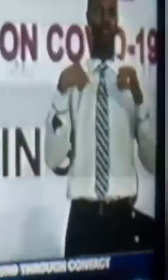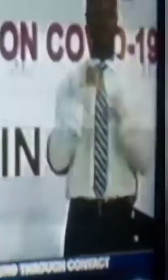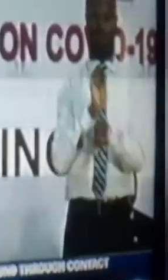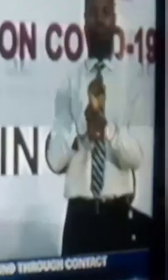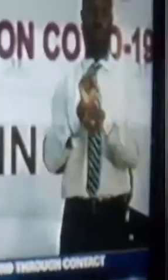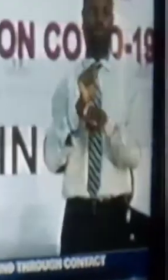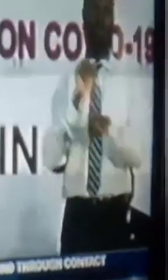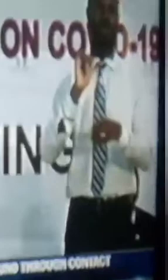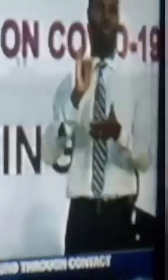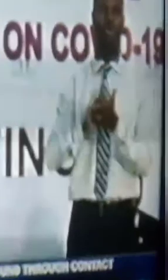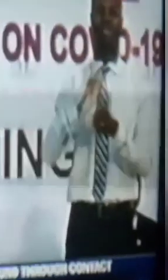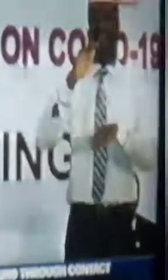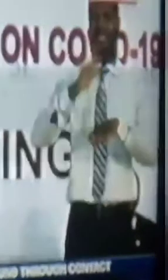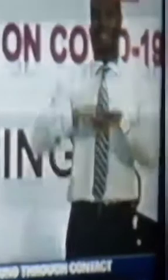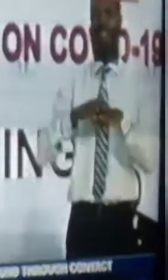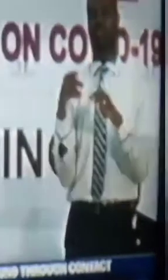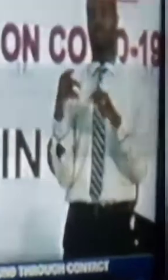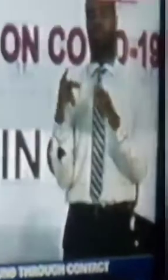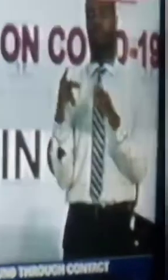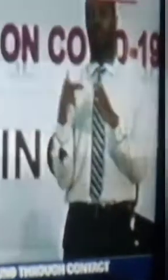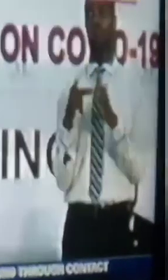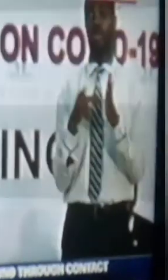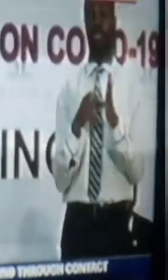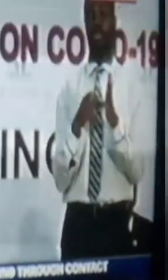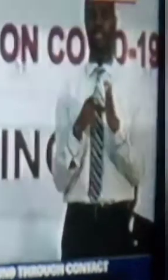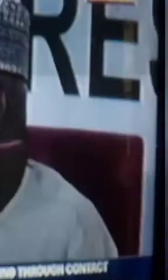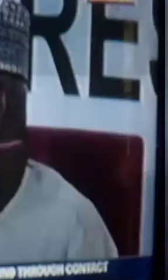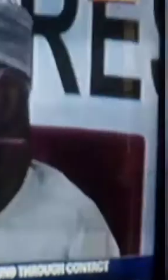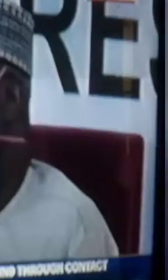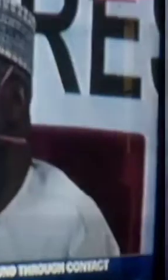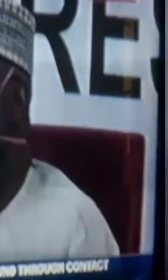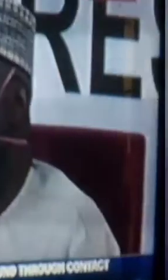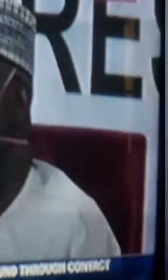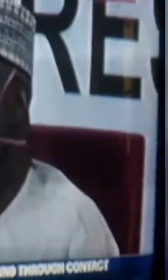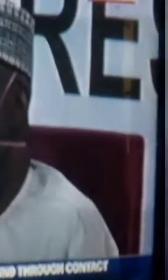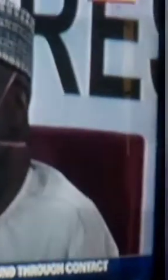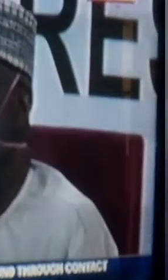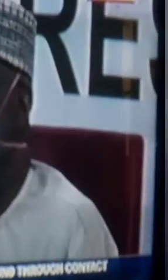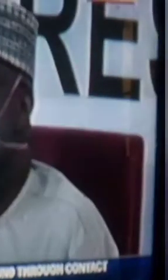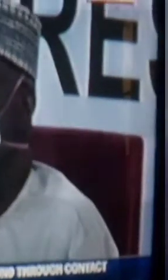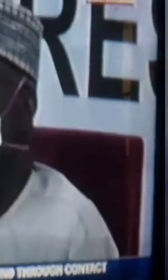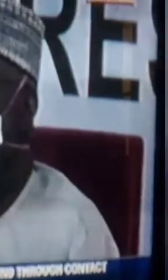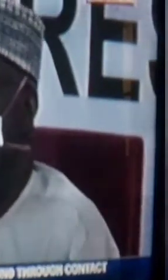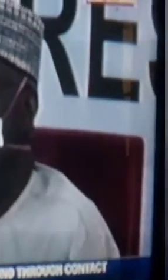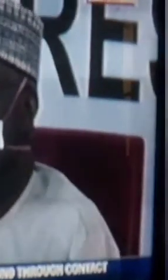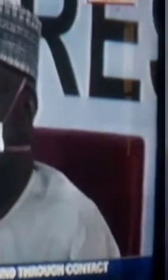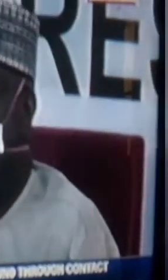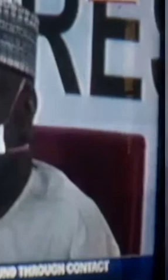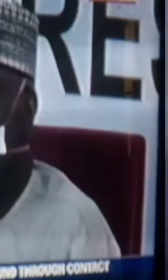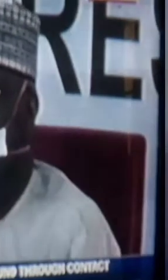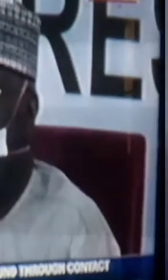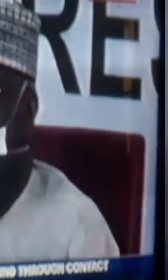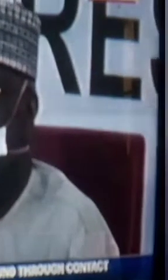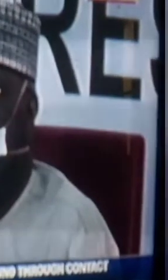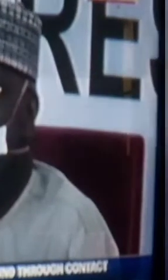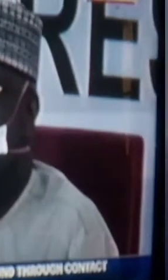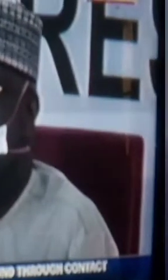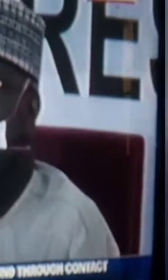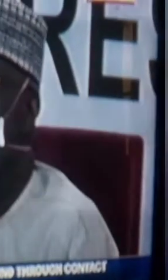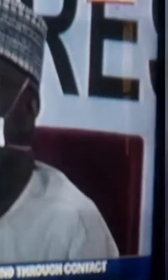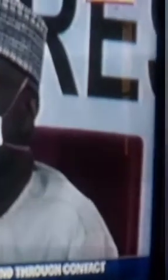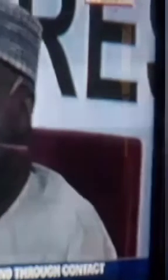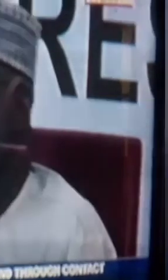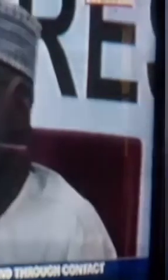fact, the draft is now being looked at by various colleagues to make sure that we're all aligned. And tomorrow or next,